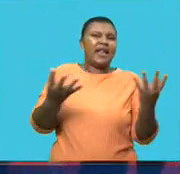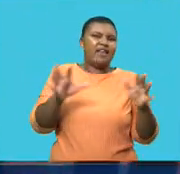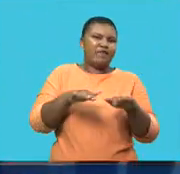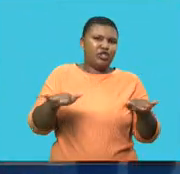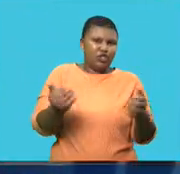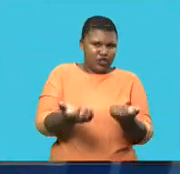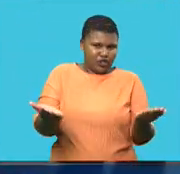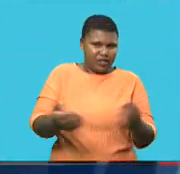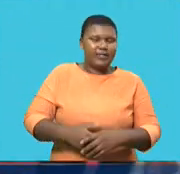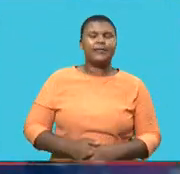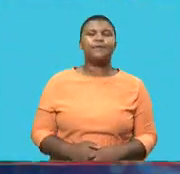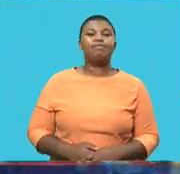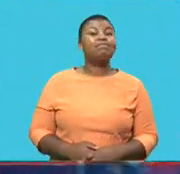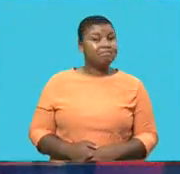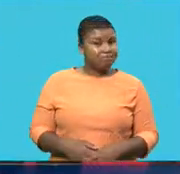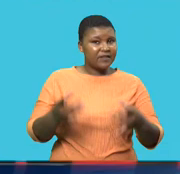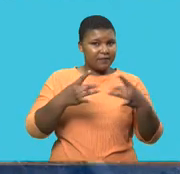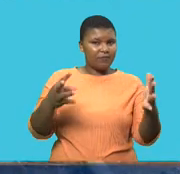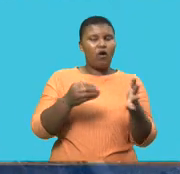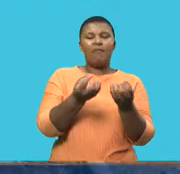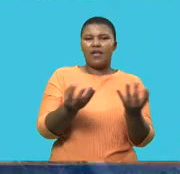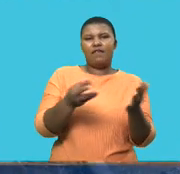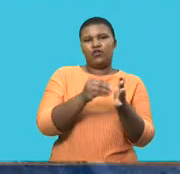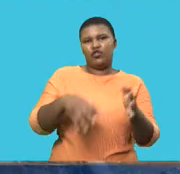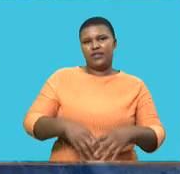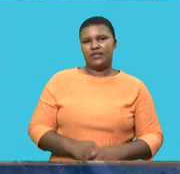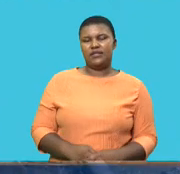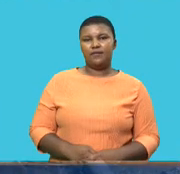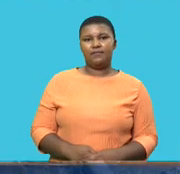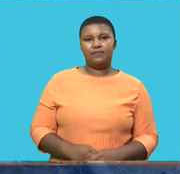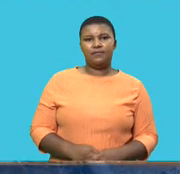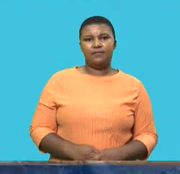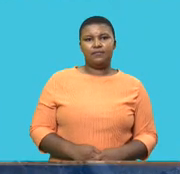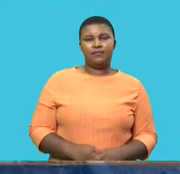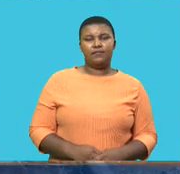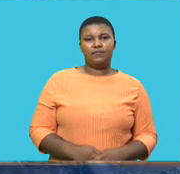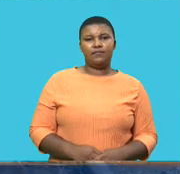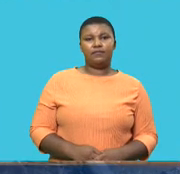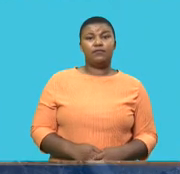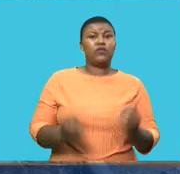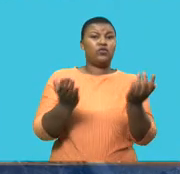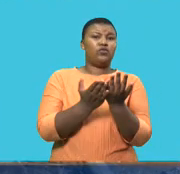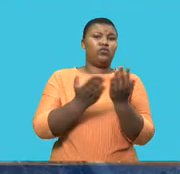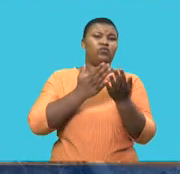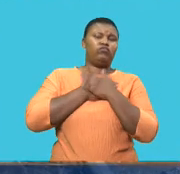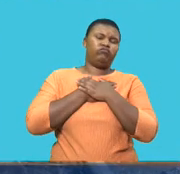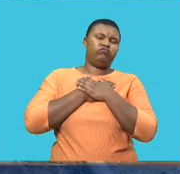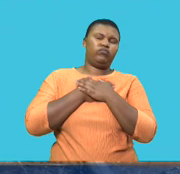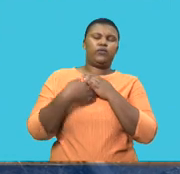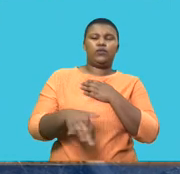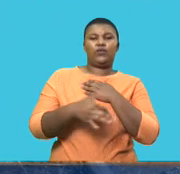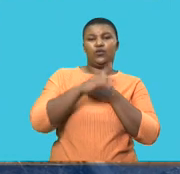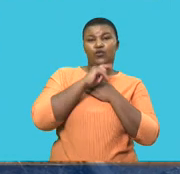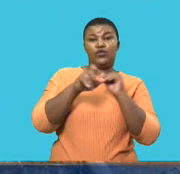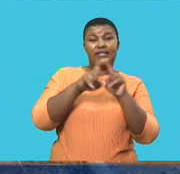brought this to our students. The school is overwhelmed, and the acting deputy principal